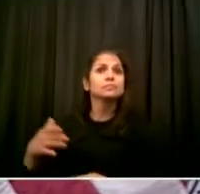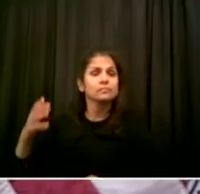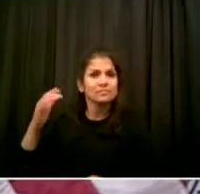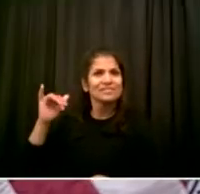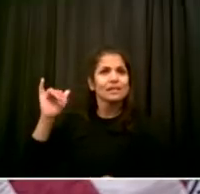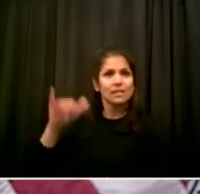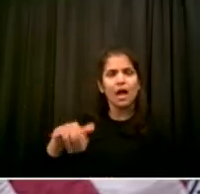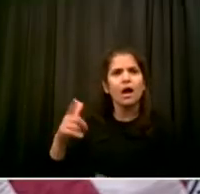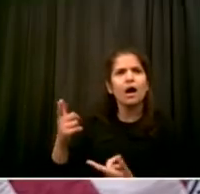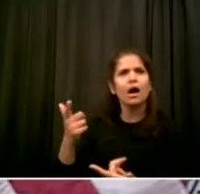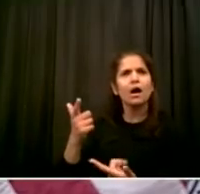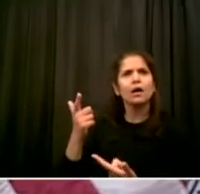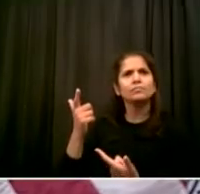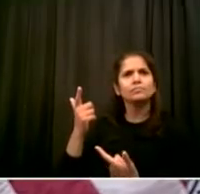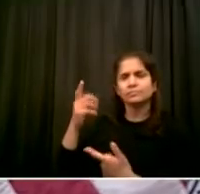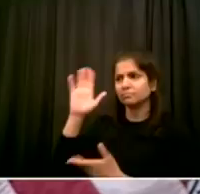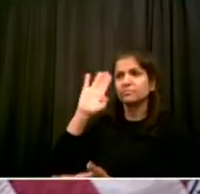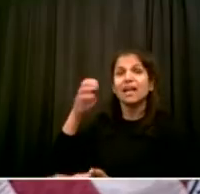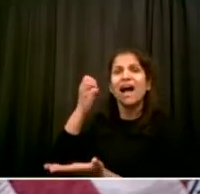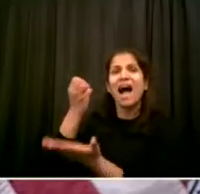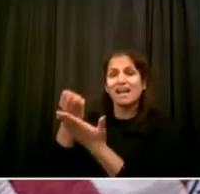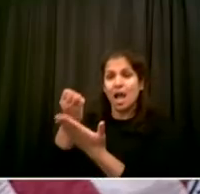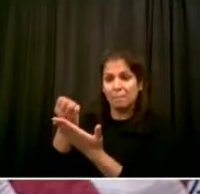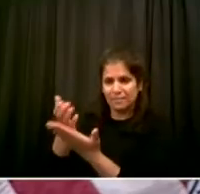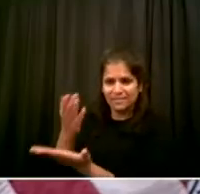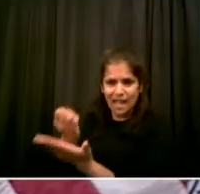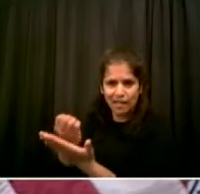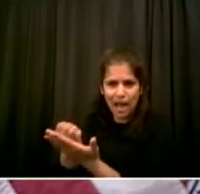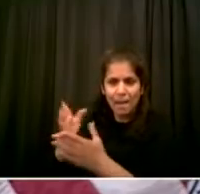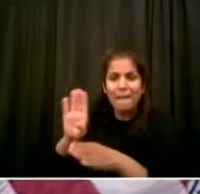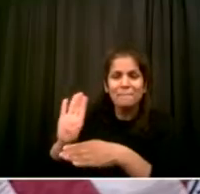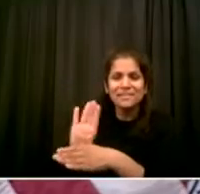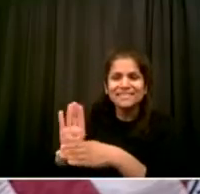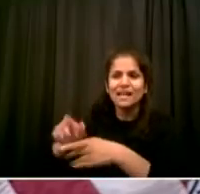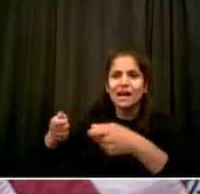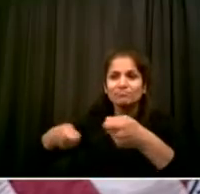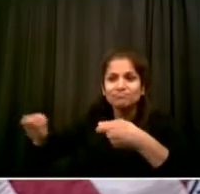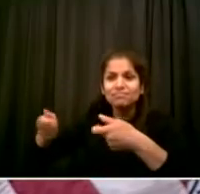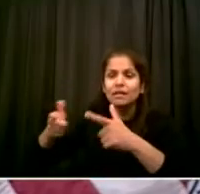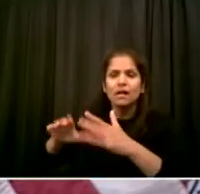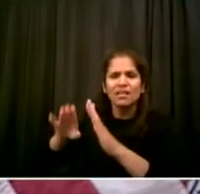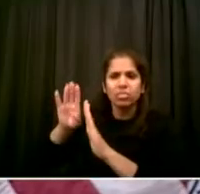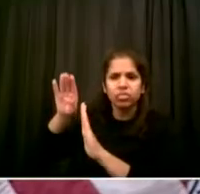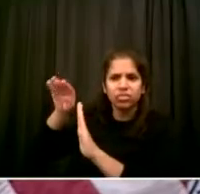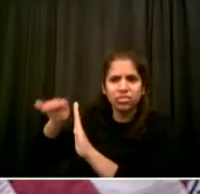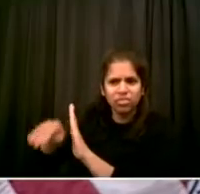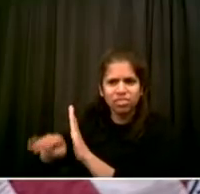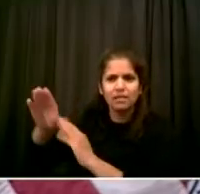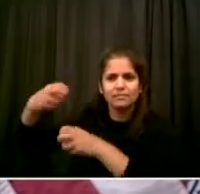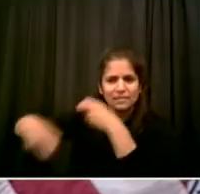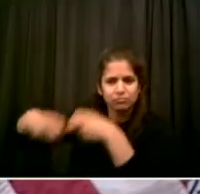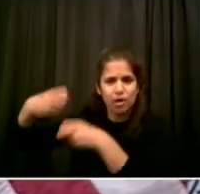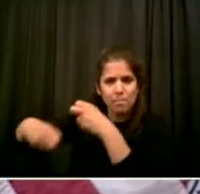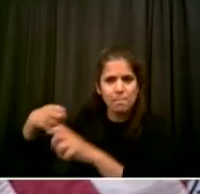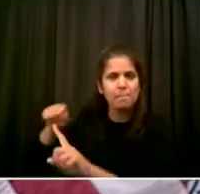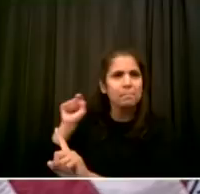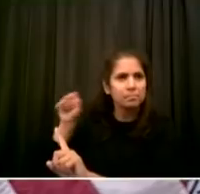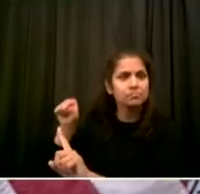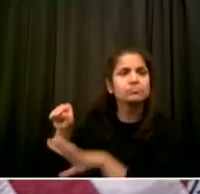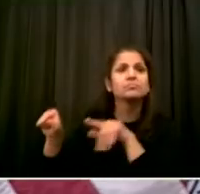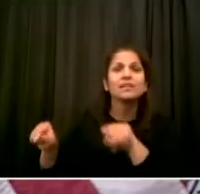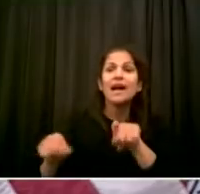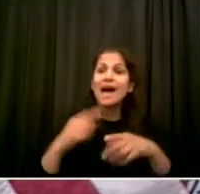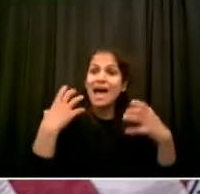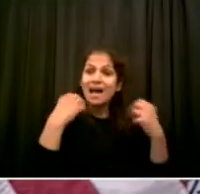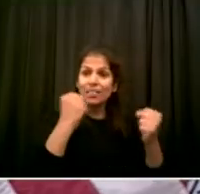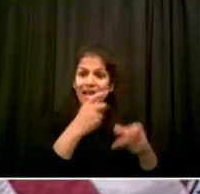we are now in a fiscal crisis here in this city. It is not the responsibility or fault of anyone in these 5 boroughs. We